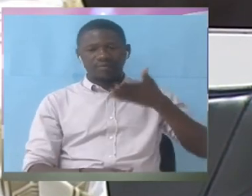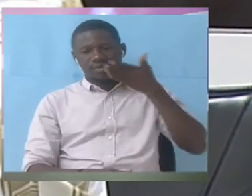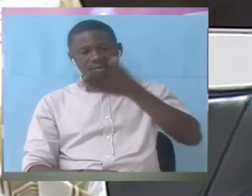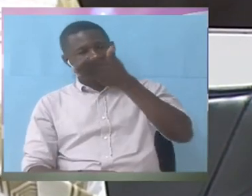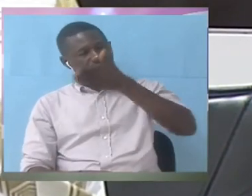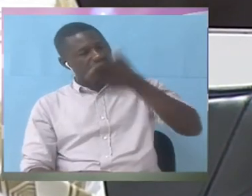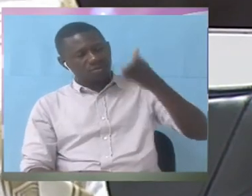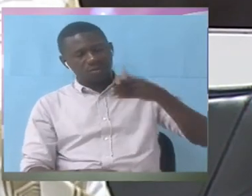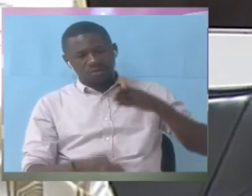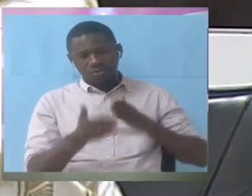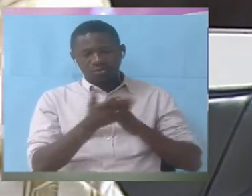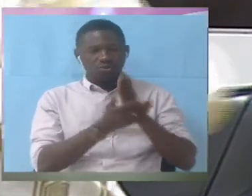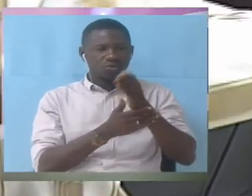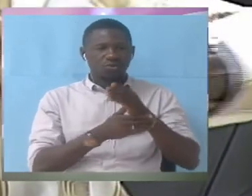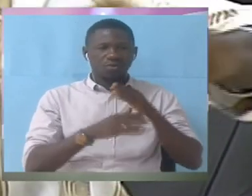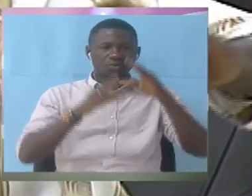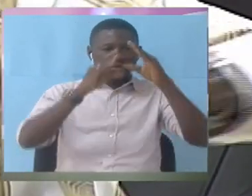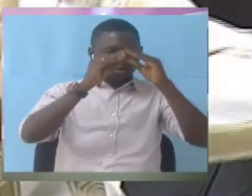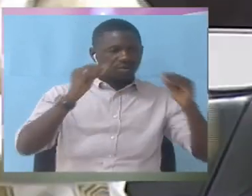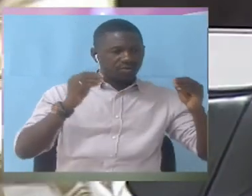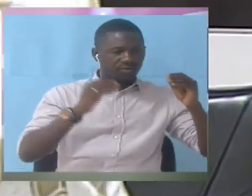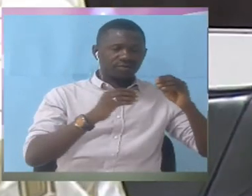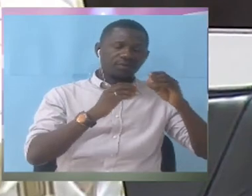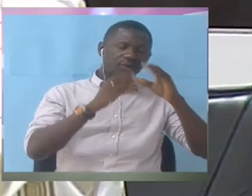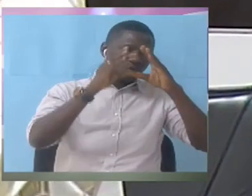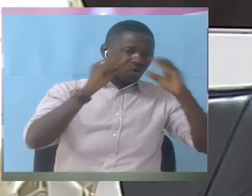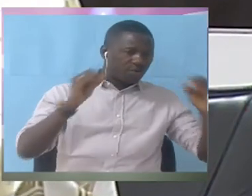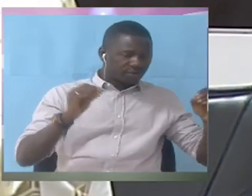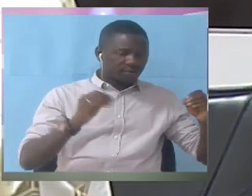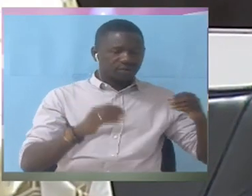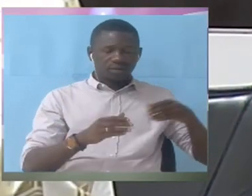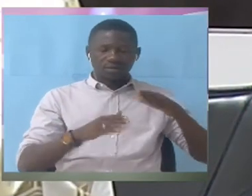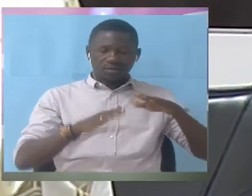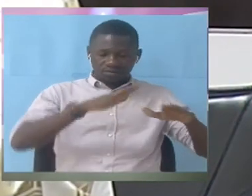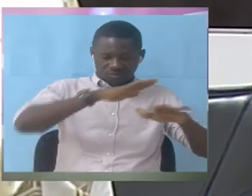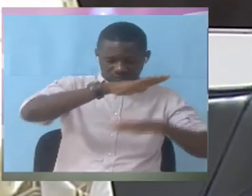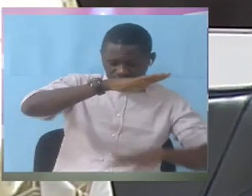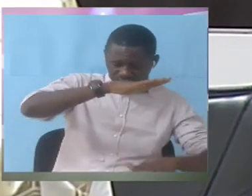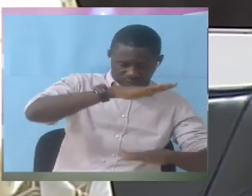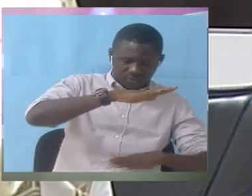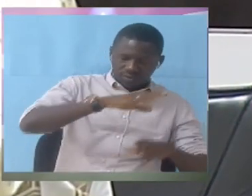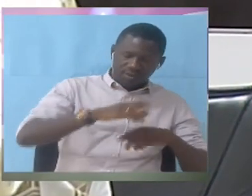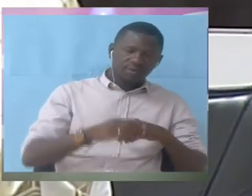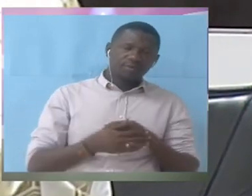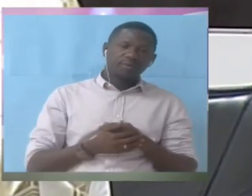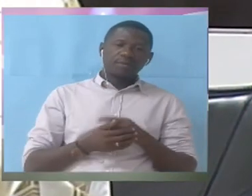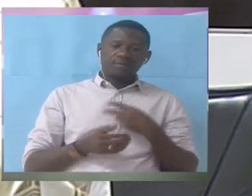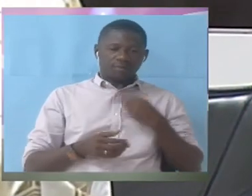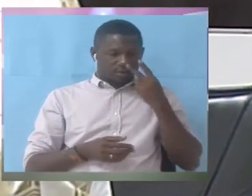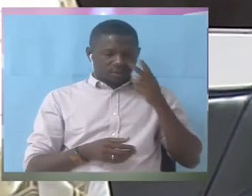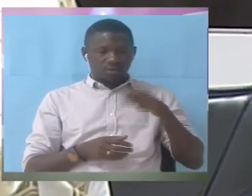wards on the ground floor. Dem ci souf fi nga xamne fa la nit ñi tedda. And during this